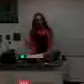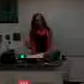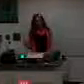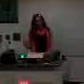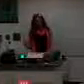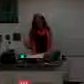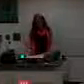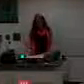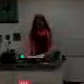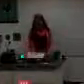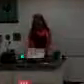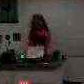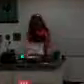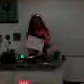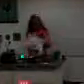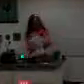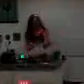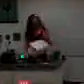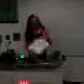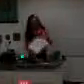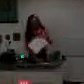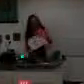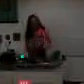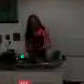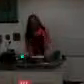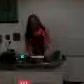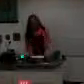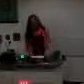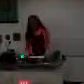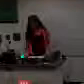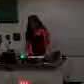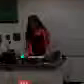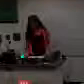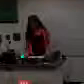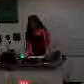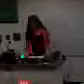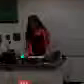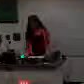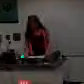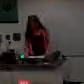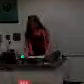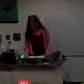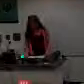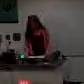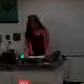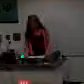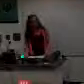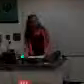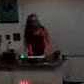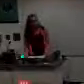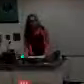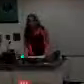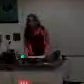disadvantage is still quite large online. Right. So let me move to these new frontiers that are less